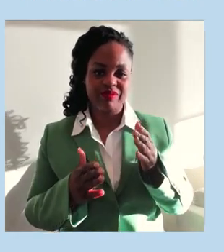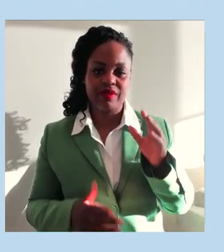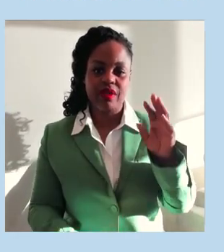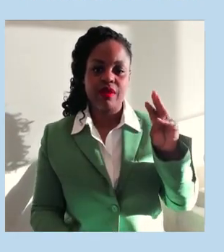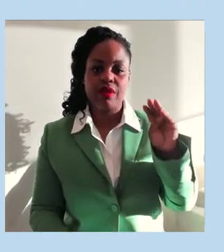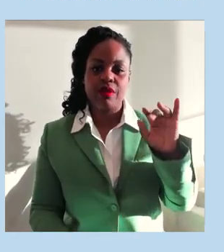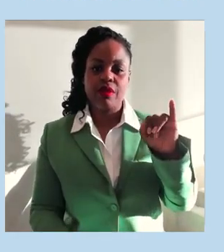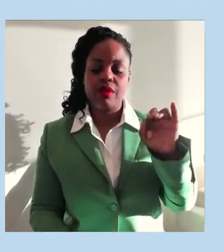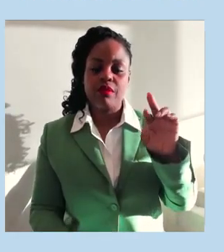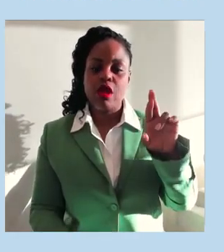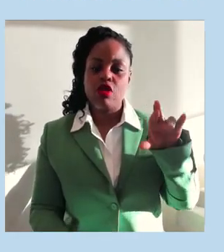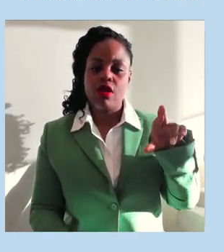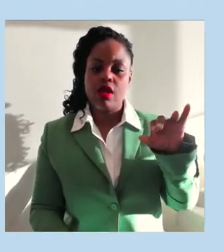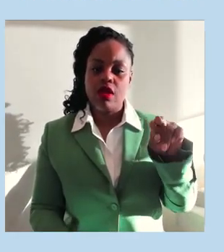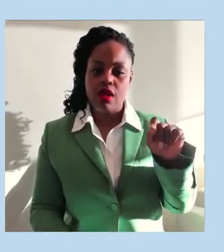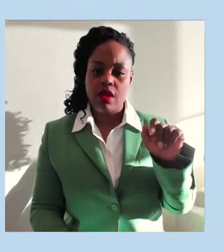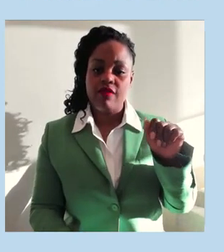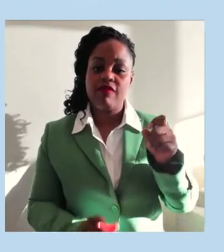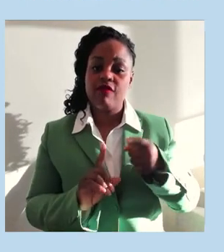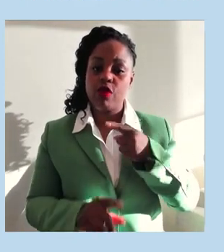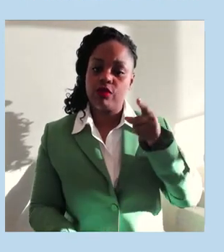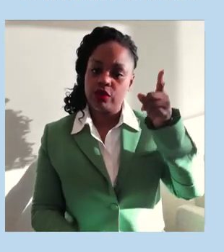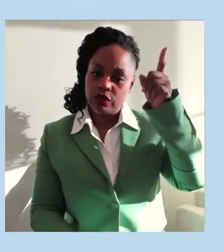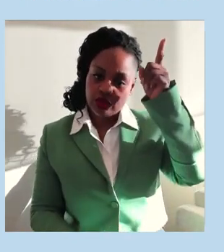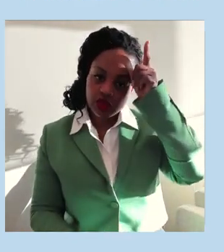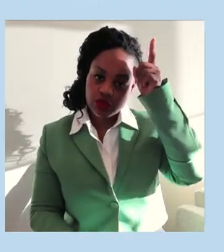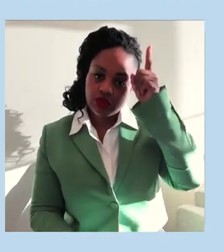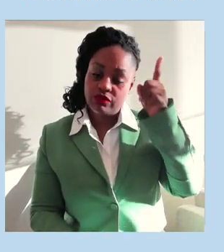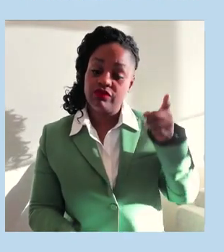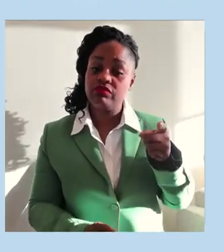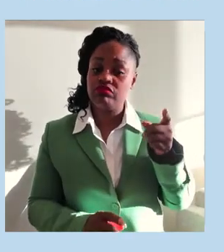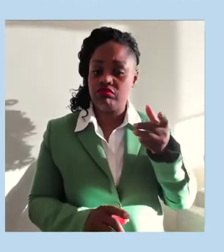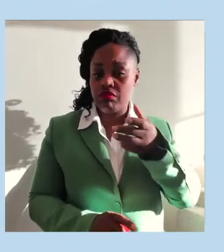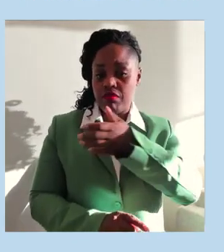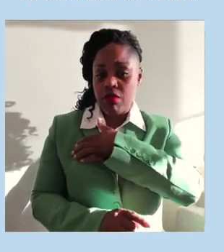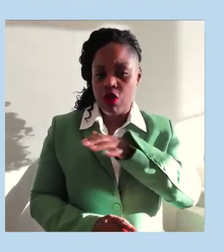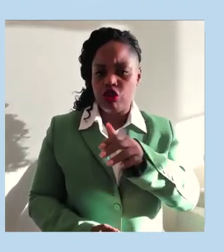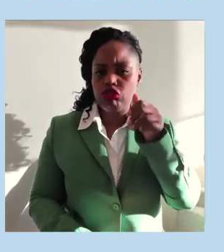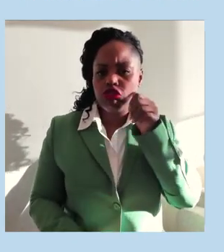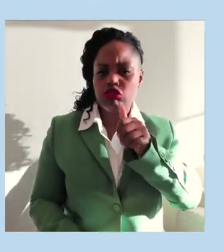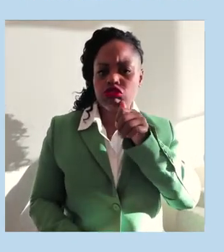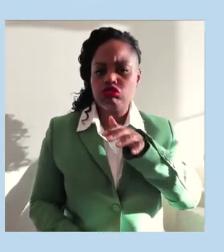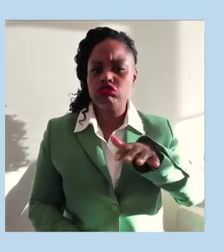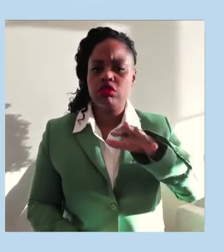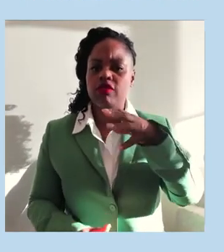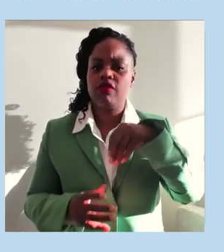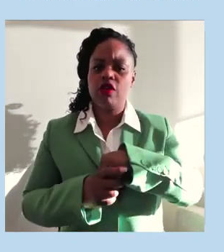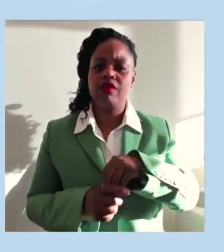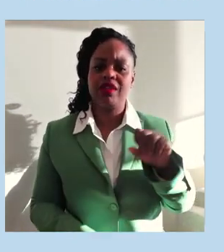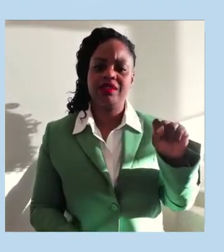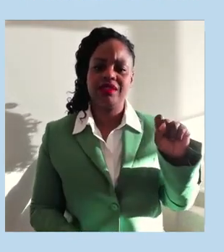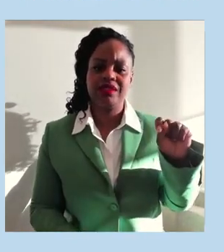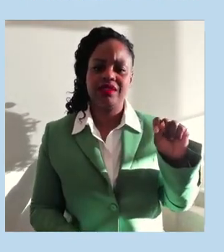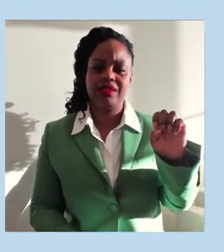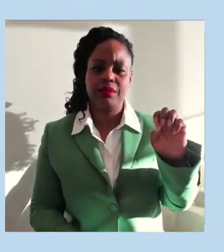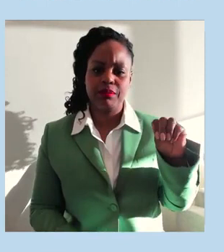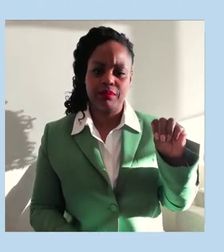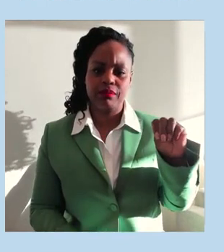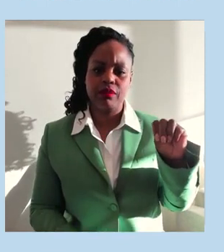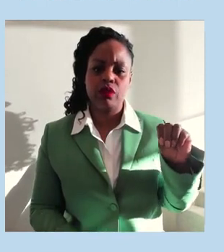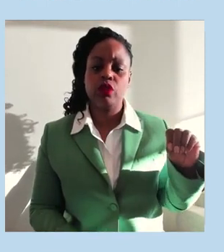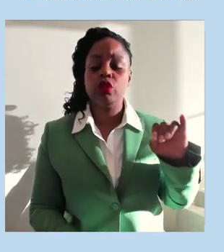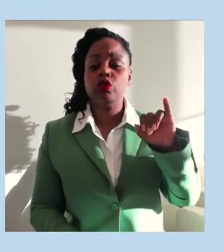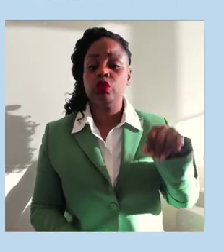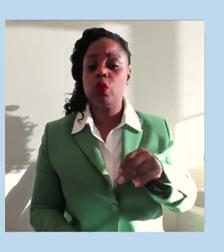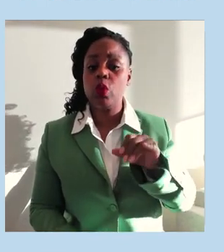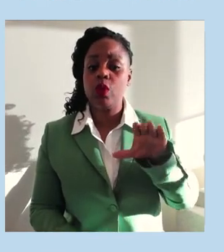STEM. Joyce, a climate activist from Brazil. Mwansa, an advocate from Zambia working on healthcare